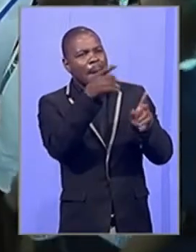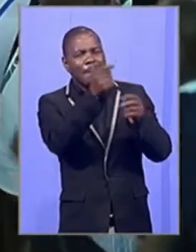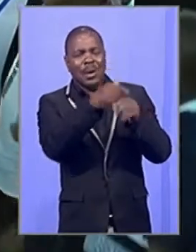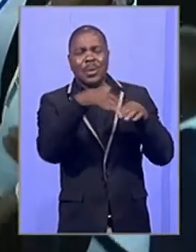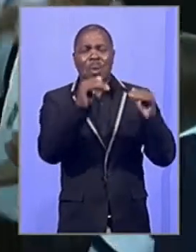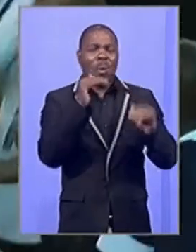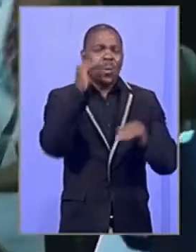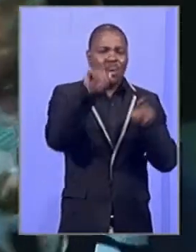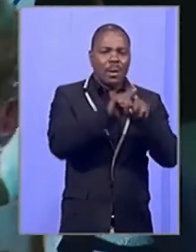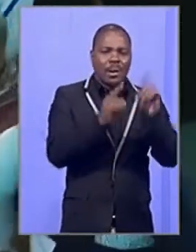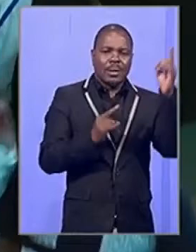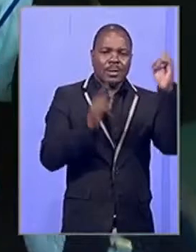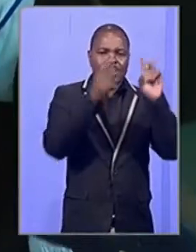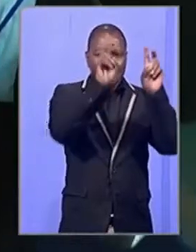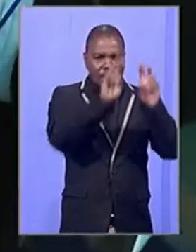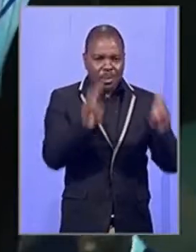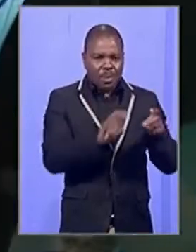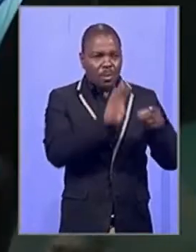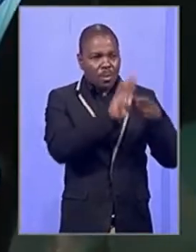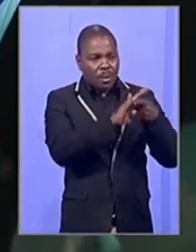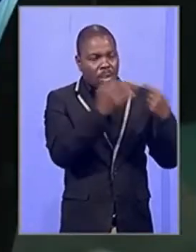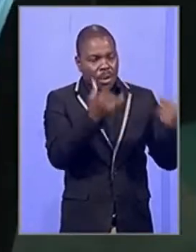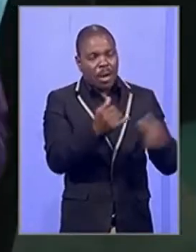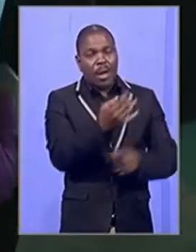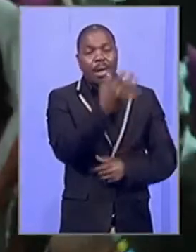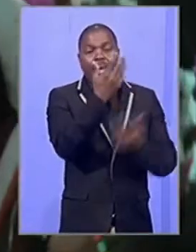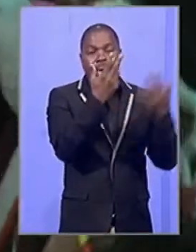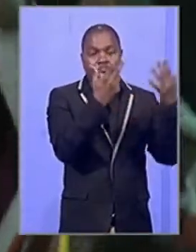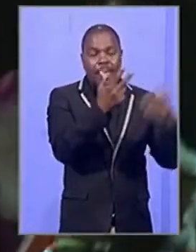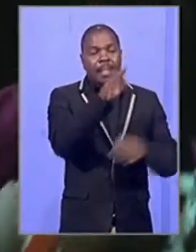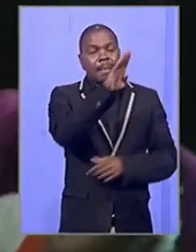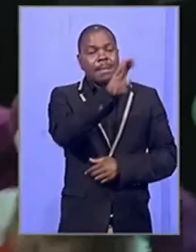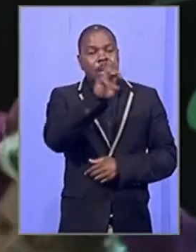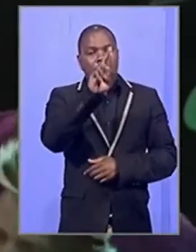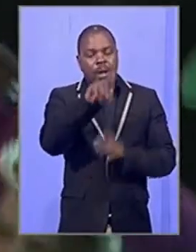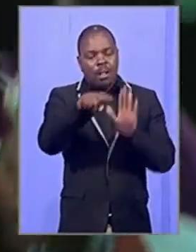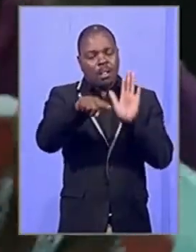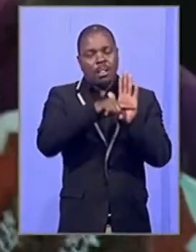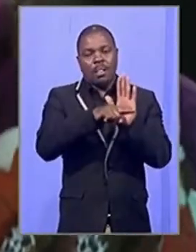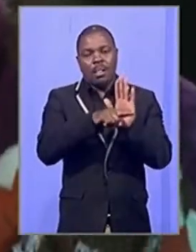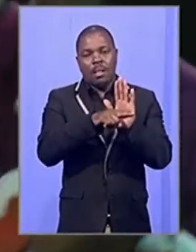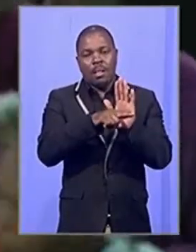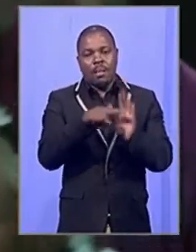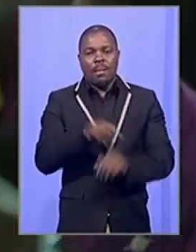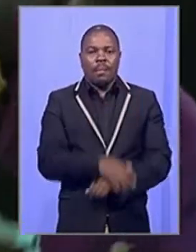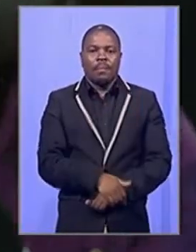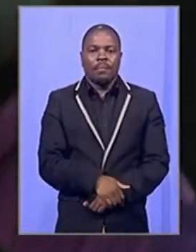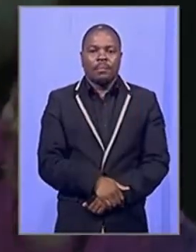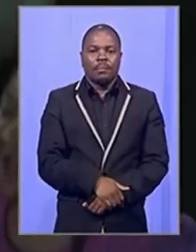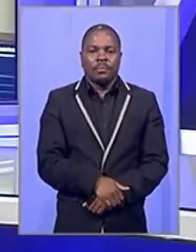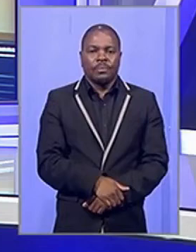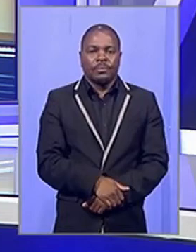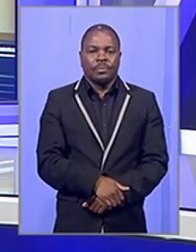the City Power, which is now sitting at 8 billion negative cash balance.